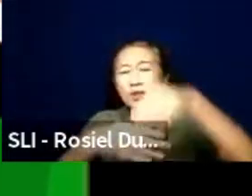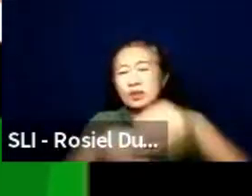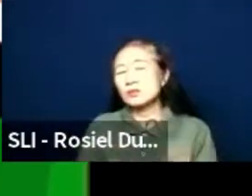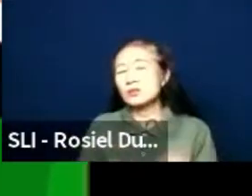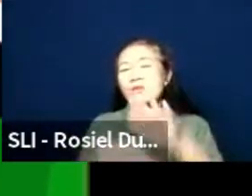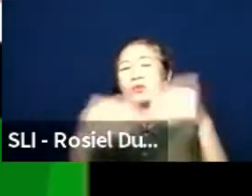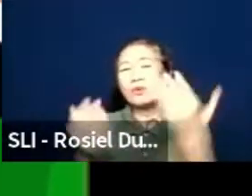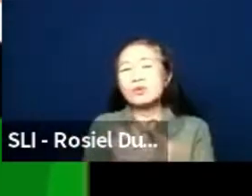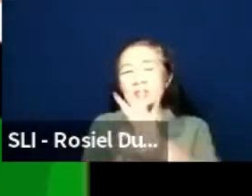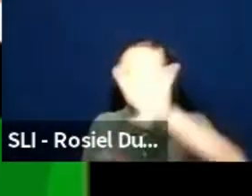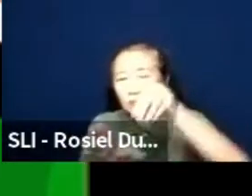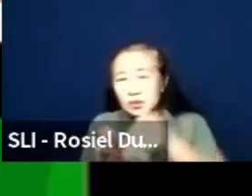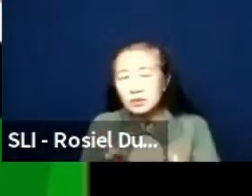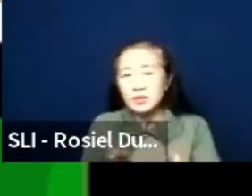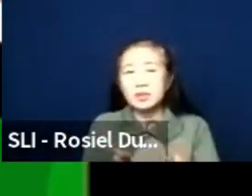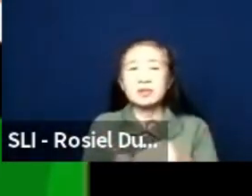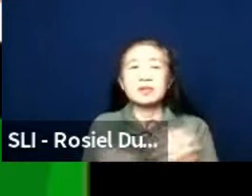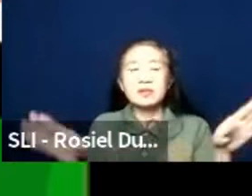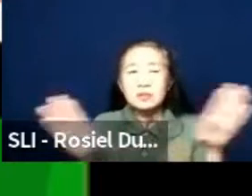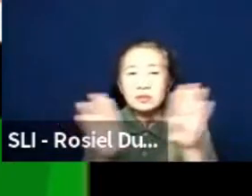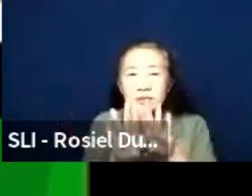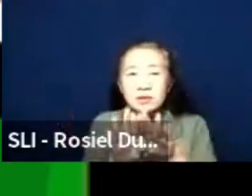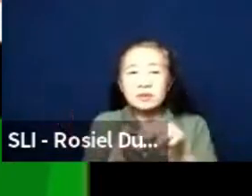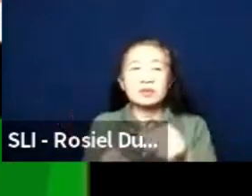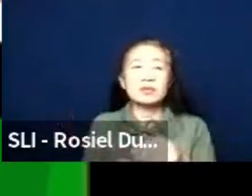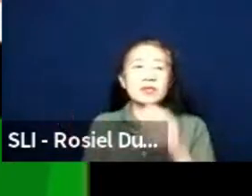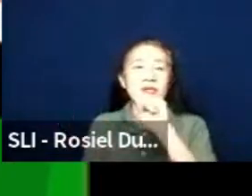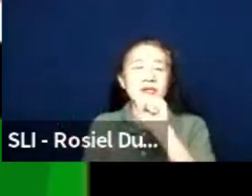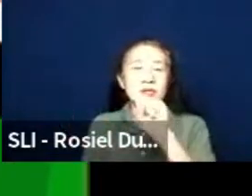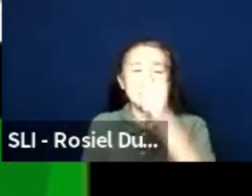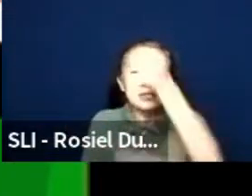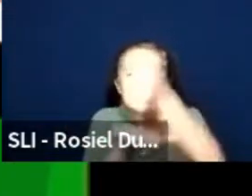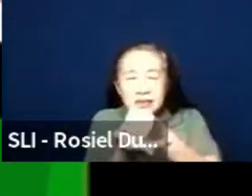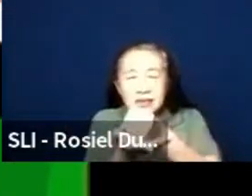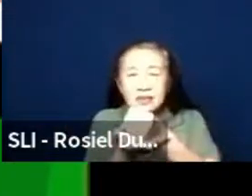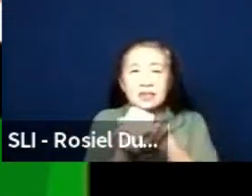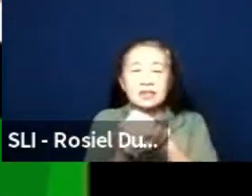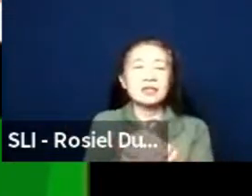details, seal it in a container and keep it inside the refrigerator.